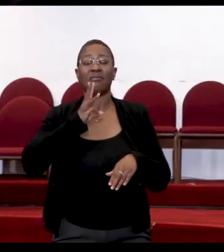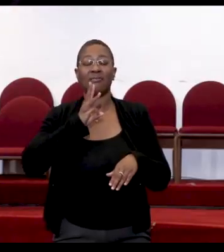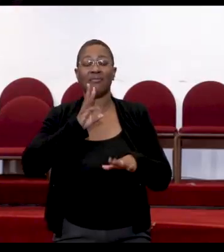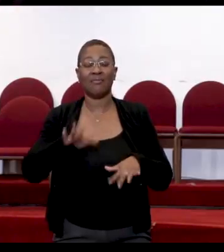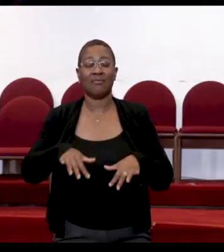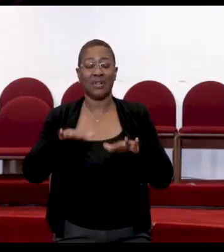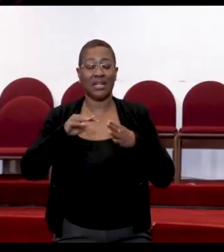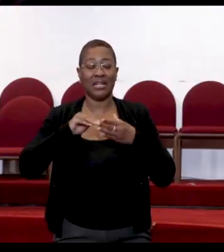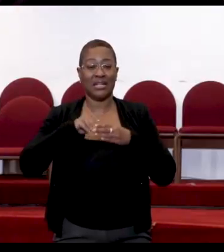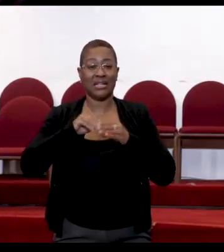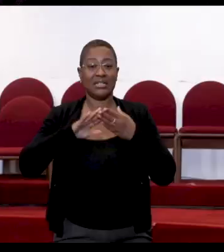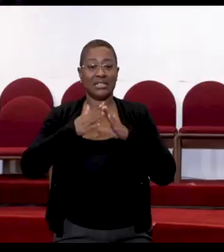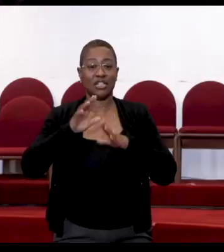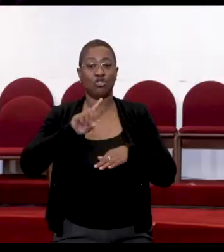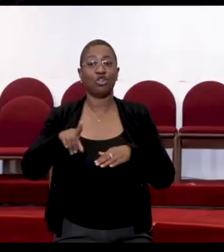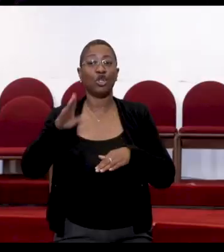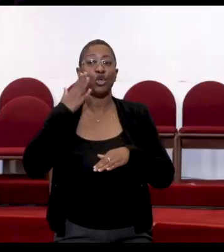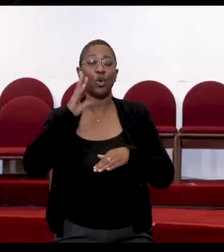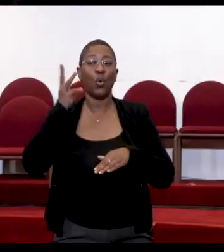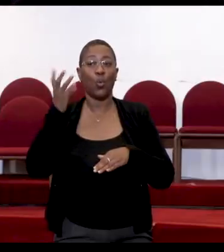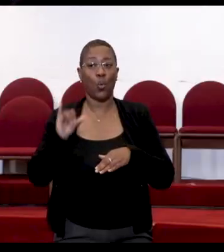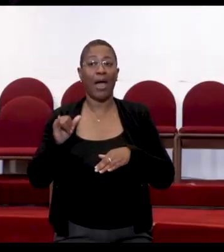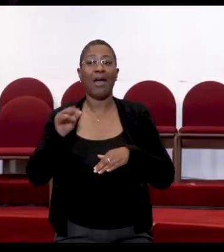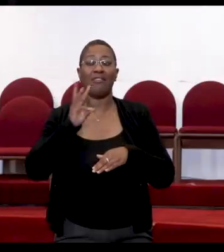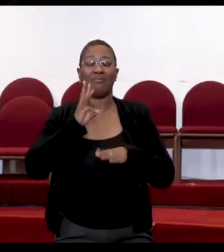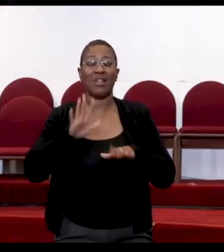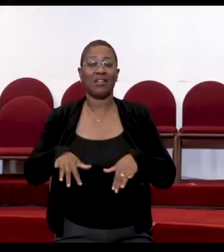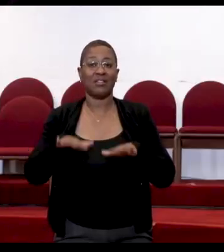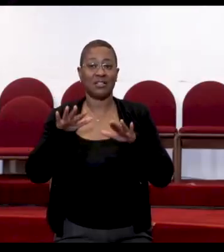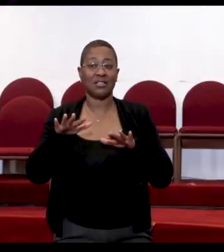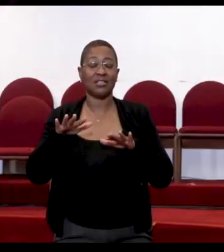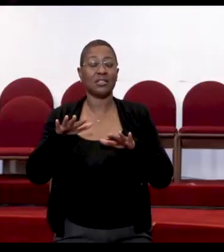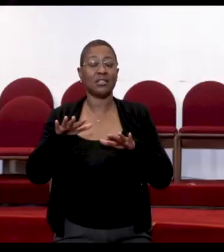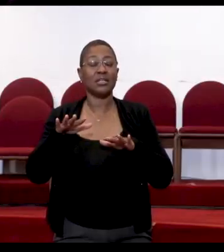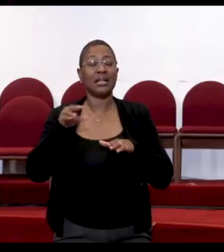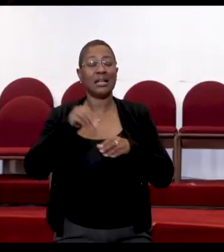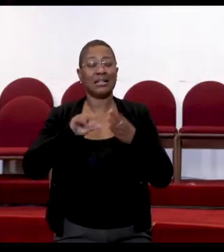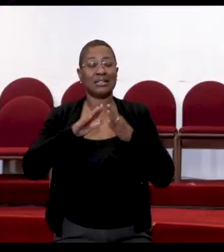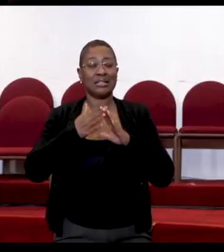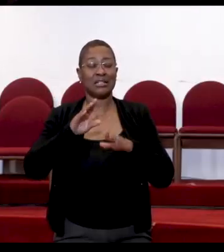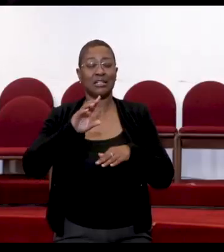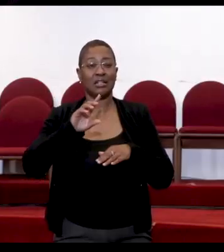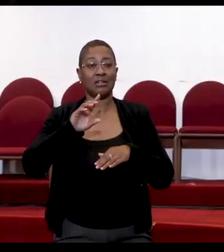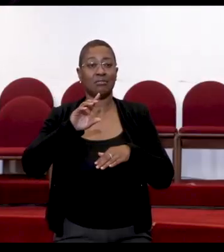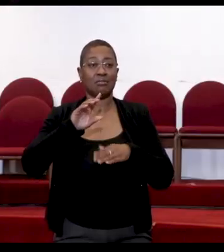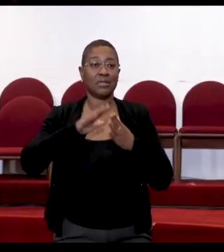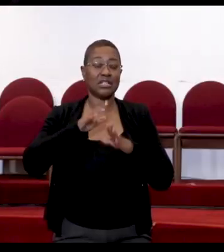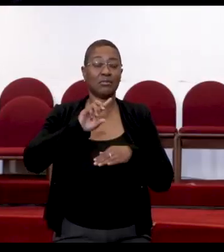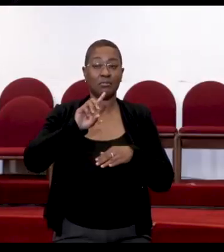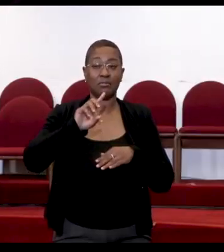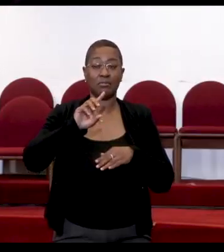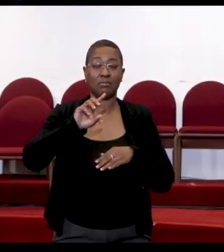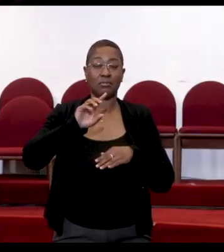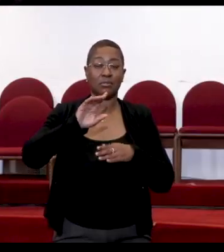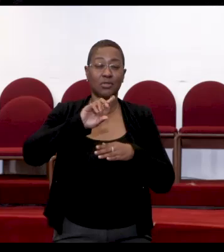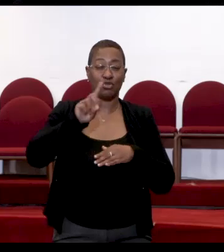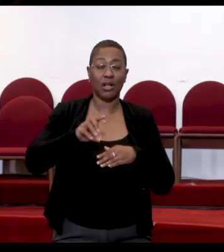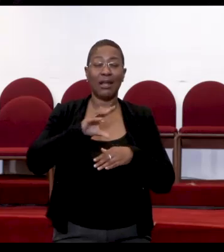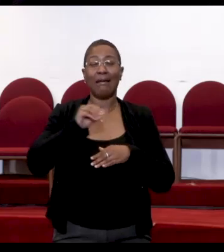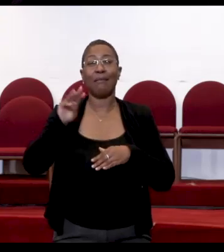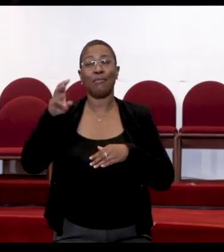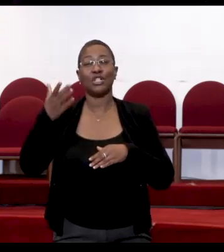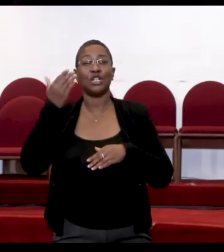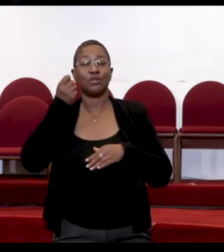know why we have flooding. The state of Michigan knows why we have flooding. But the solution